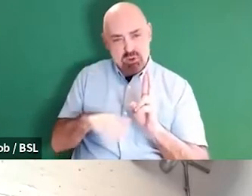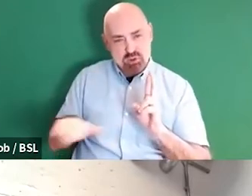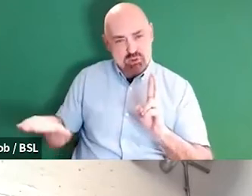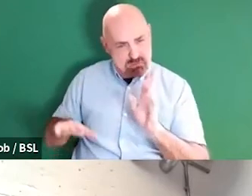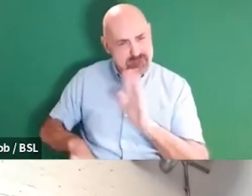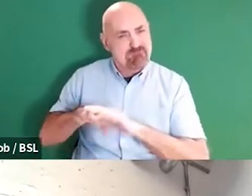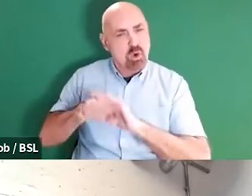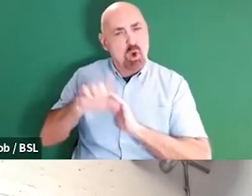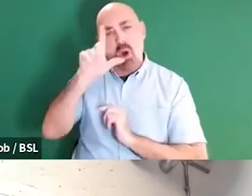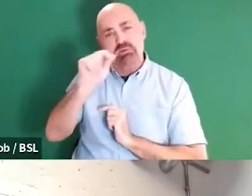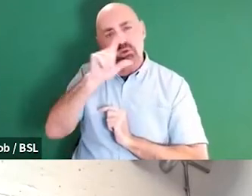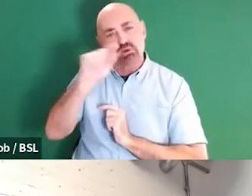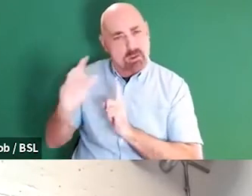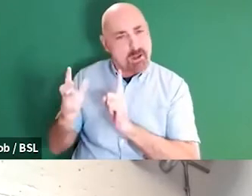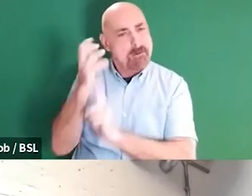full potential.